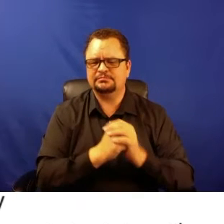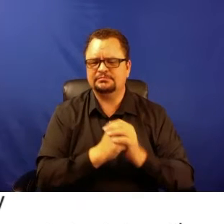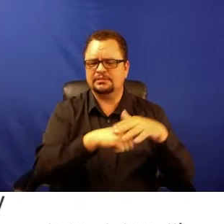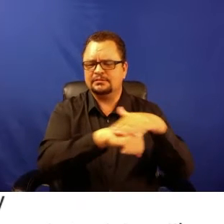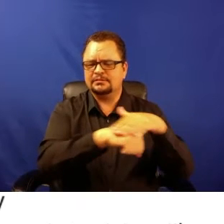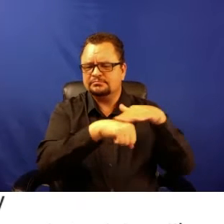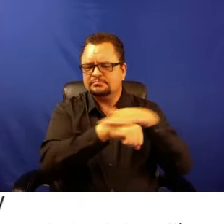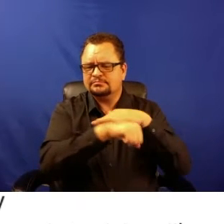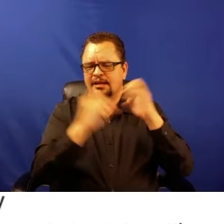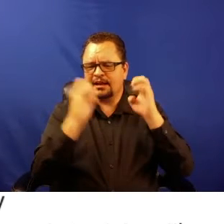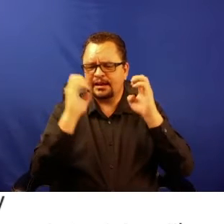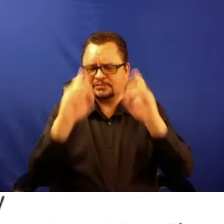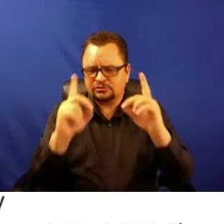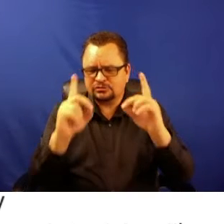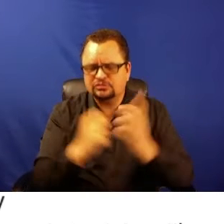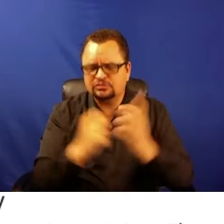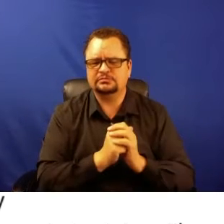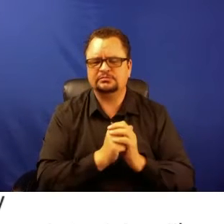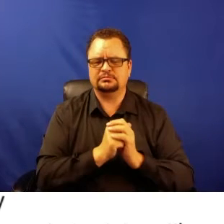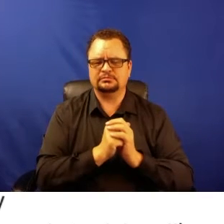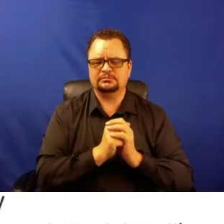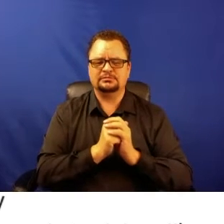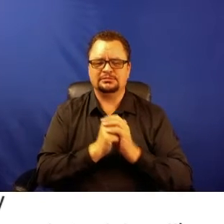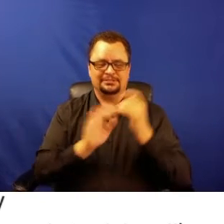federal level, our